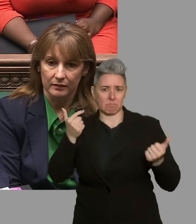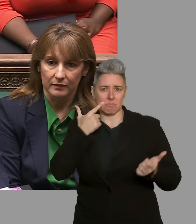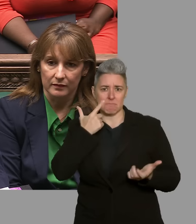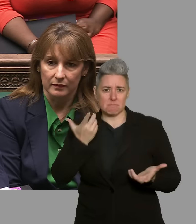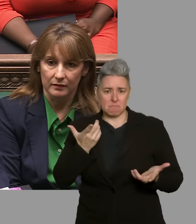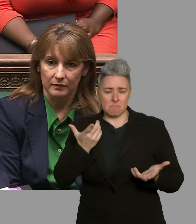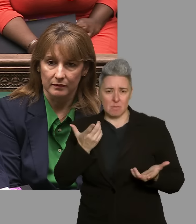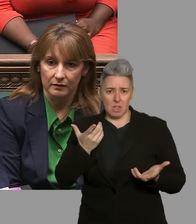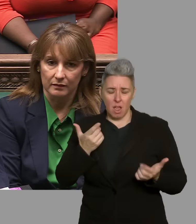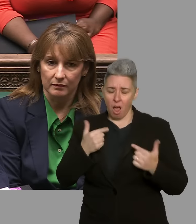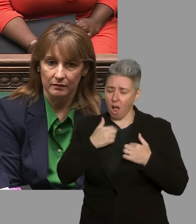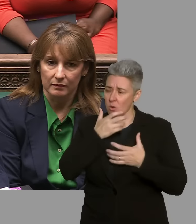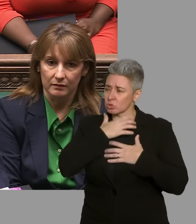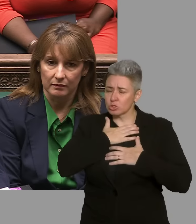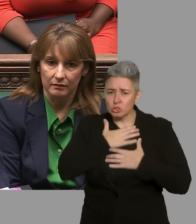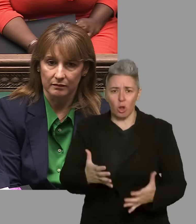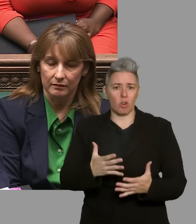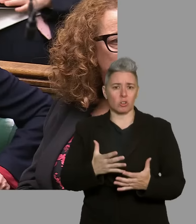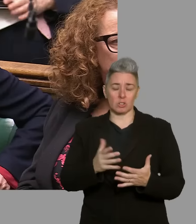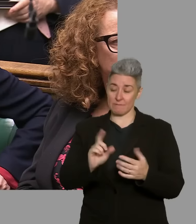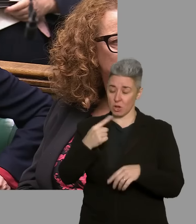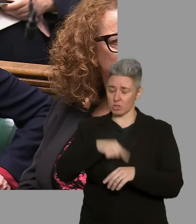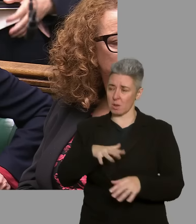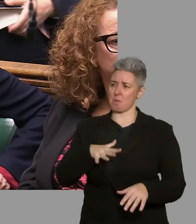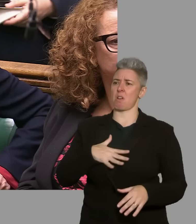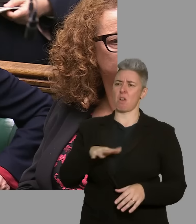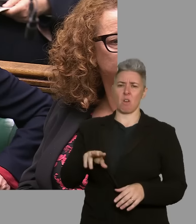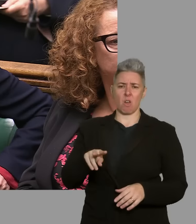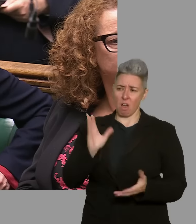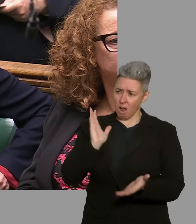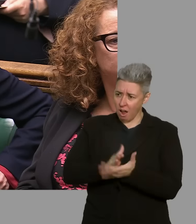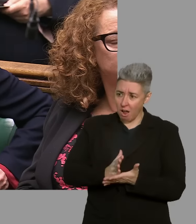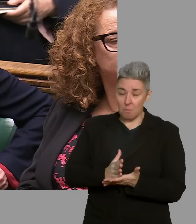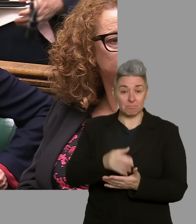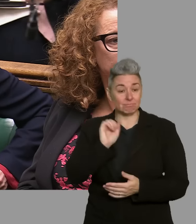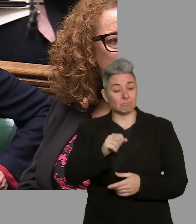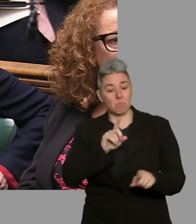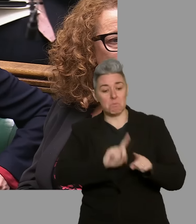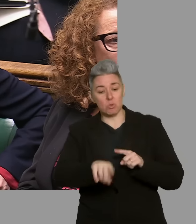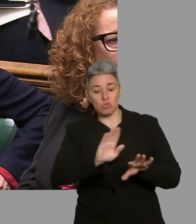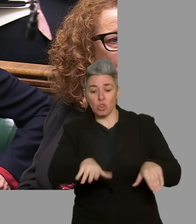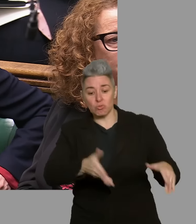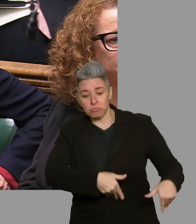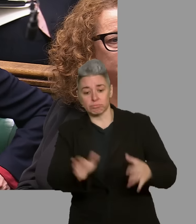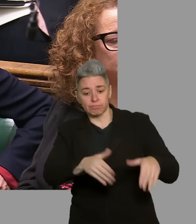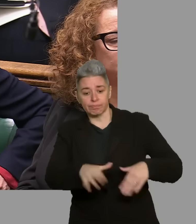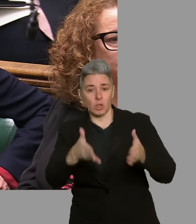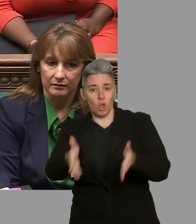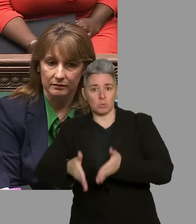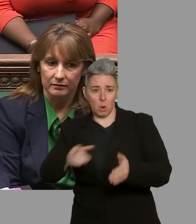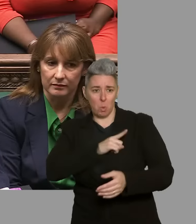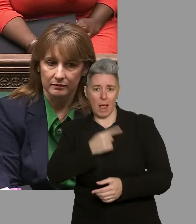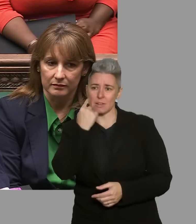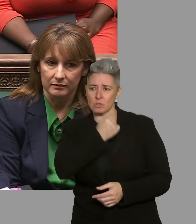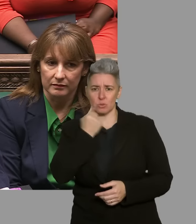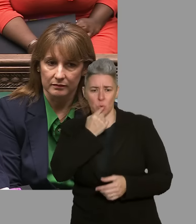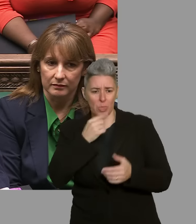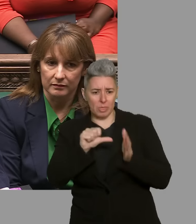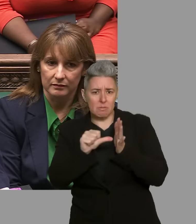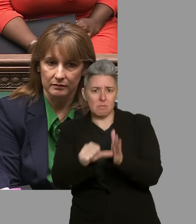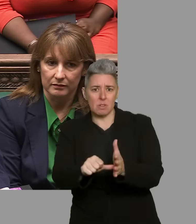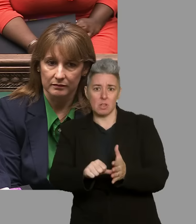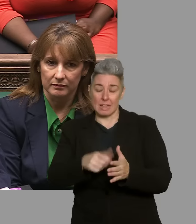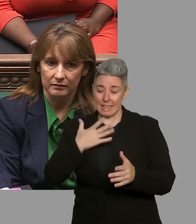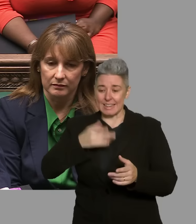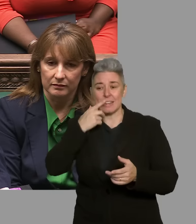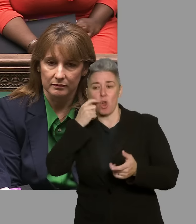Aldhay Hospital up in the northwest, that more children being admitted to have their teeth taken out because they're rotting between the ages of 5 to 9 than any